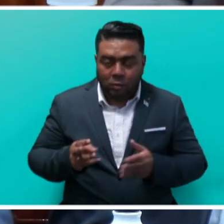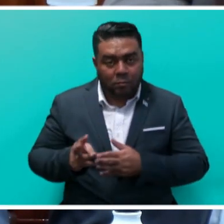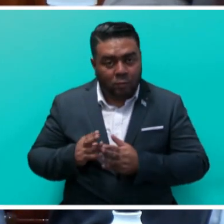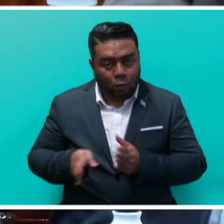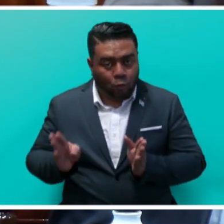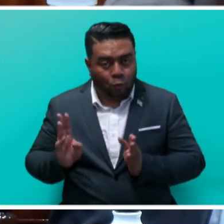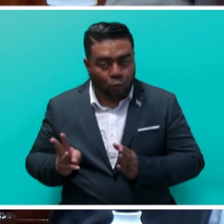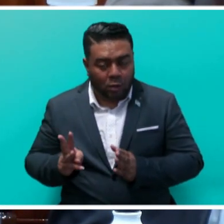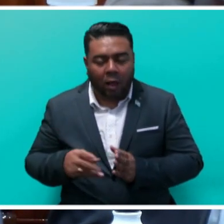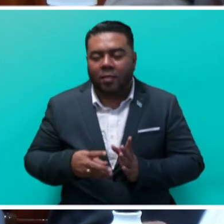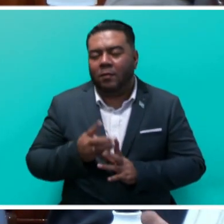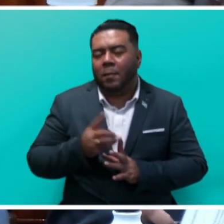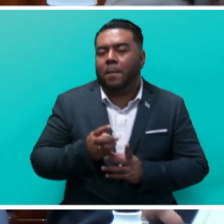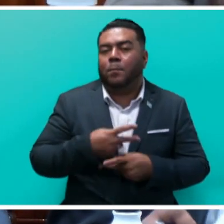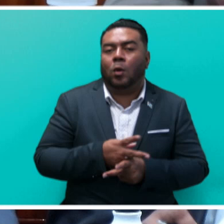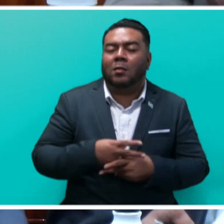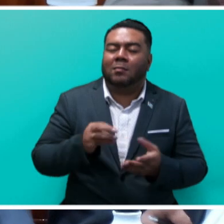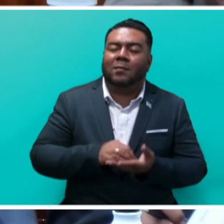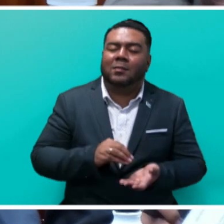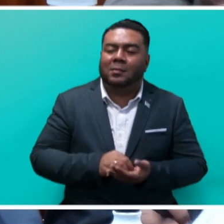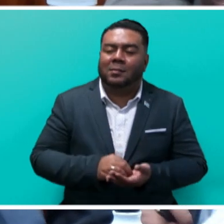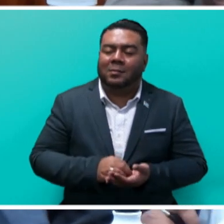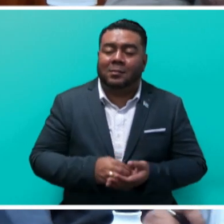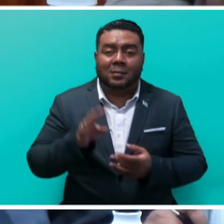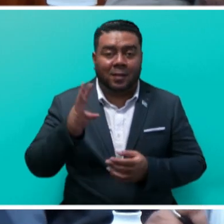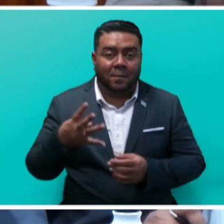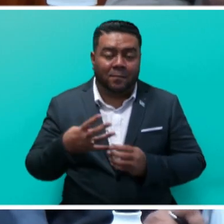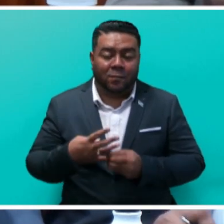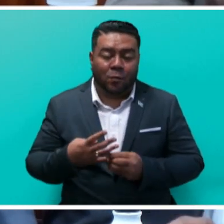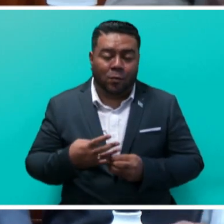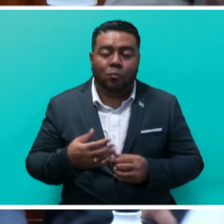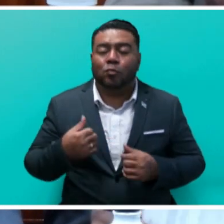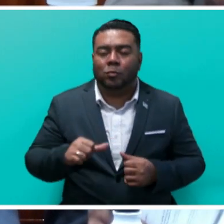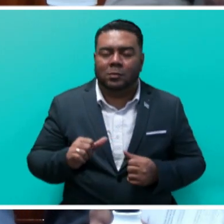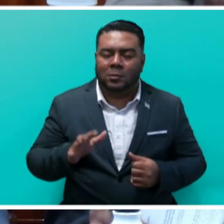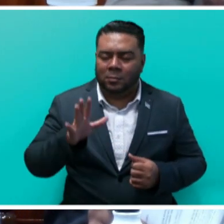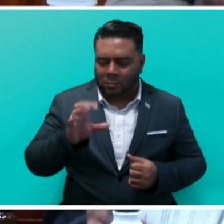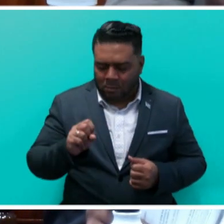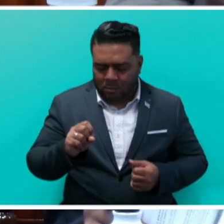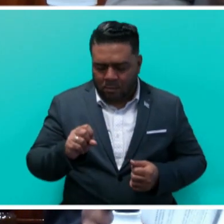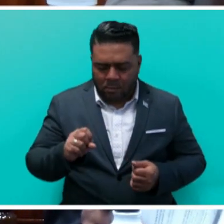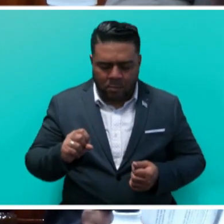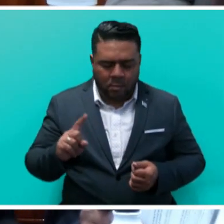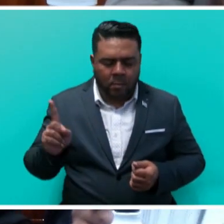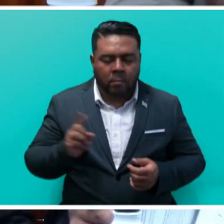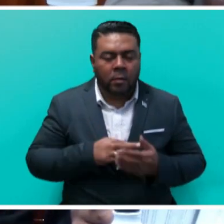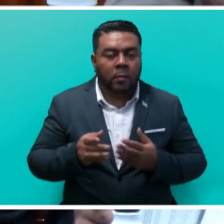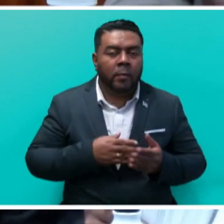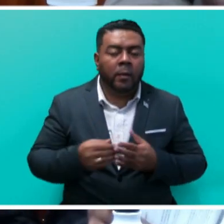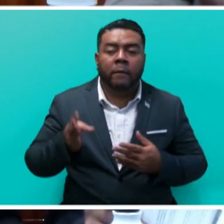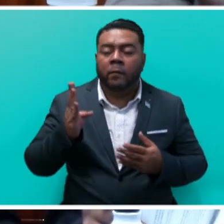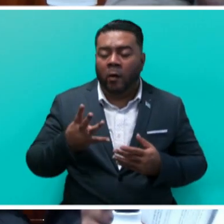developing products and services tailored to MSMEs using movable property assets. And while Phase